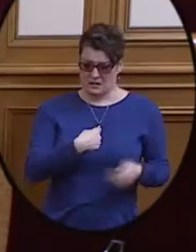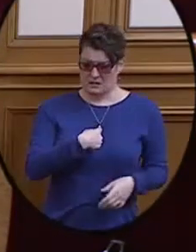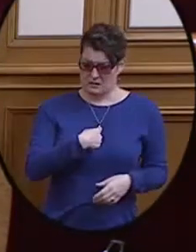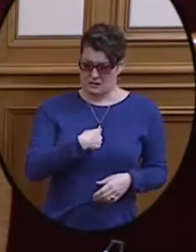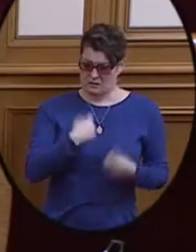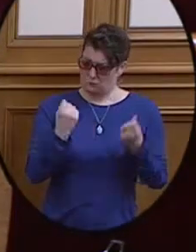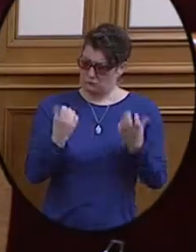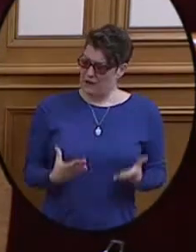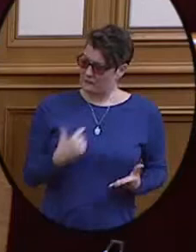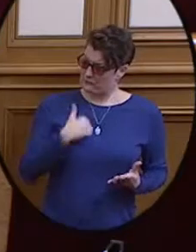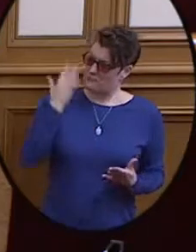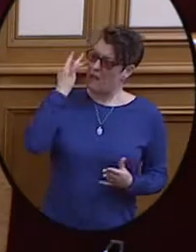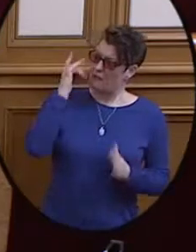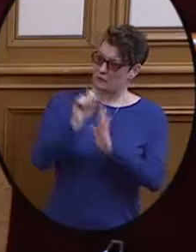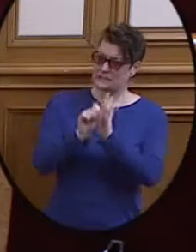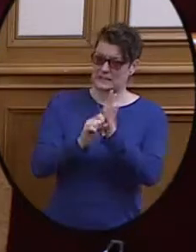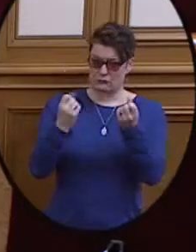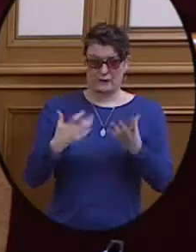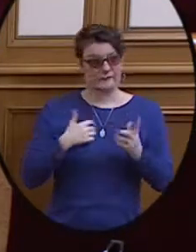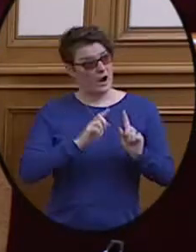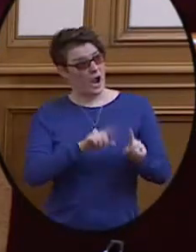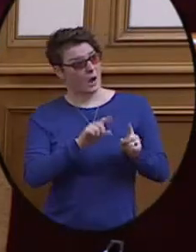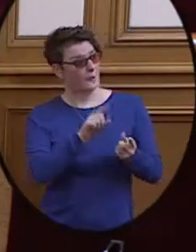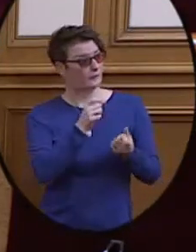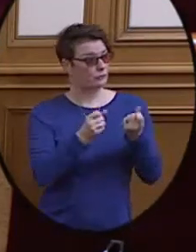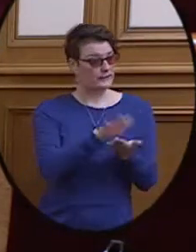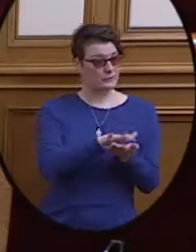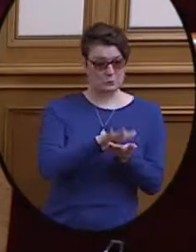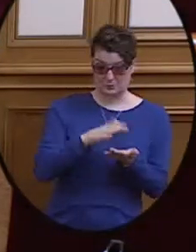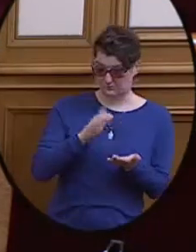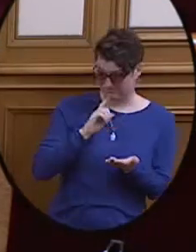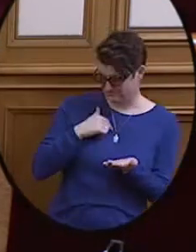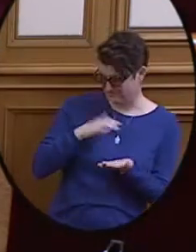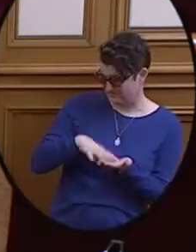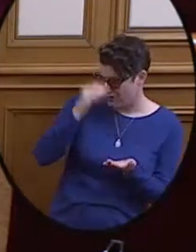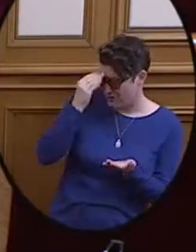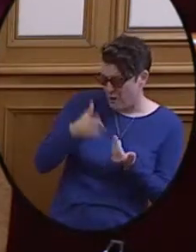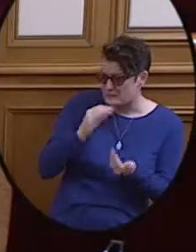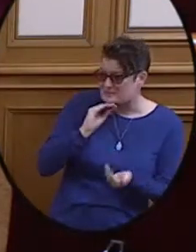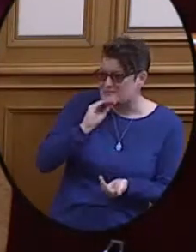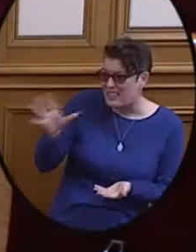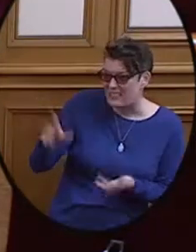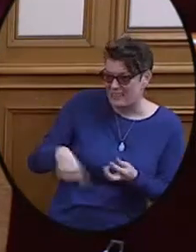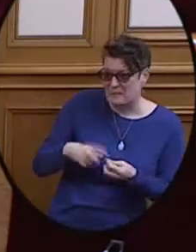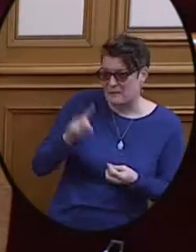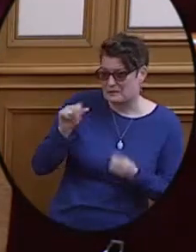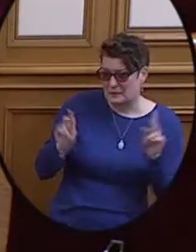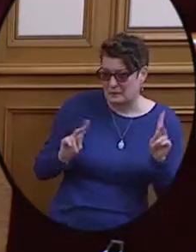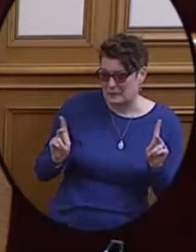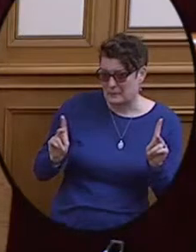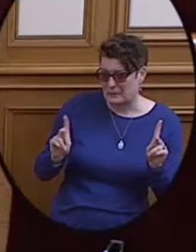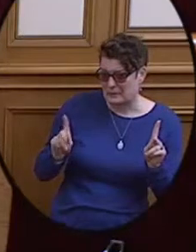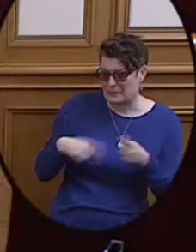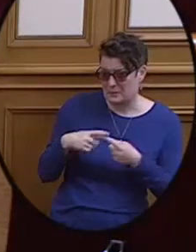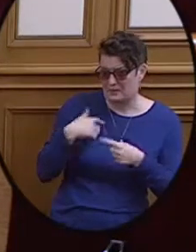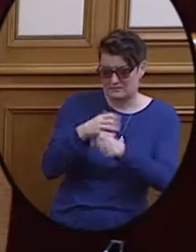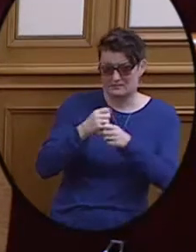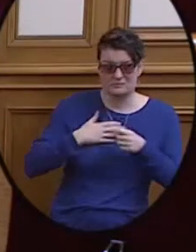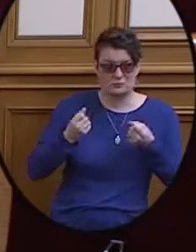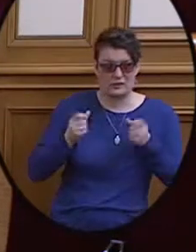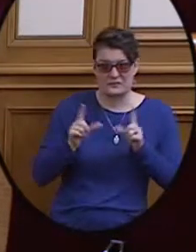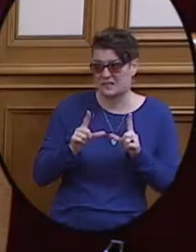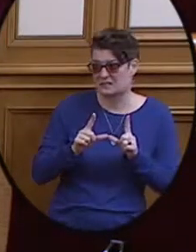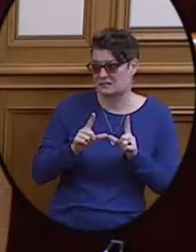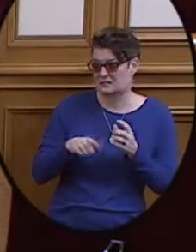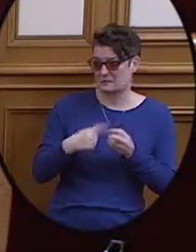a driver. I'm a California state driver. I went to driving school. I learned almost nothing about disabled people getting my driver's license, and about